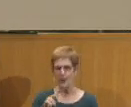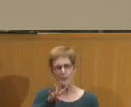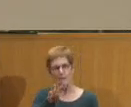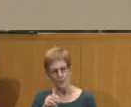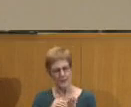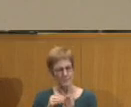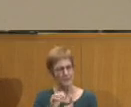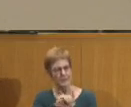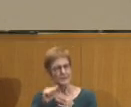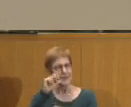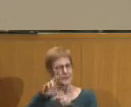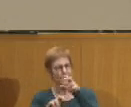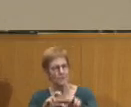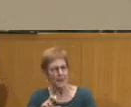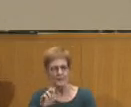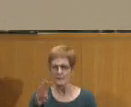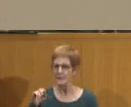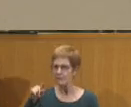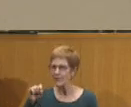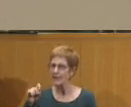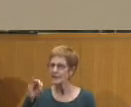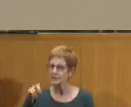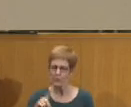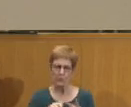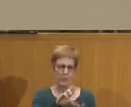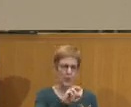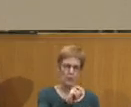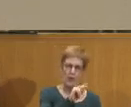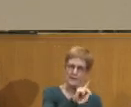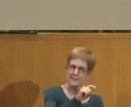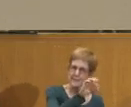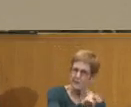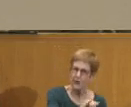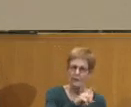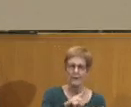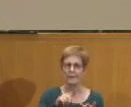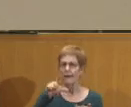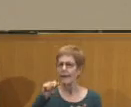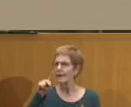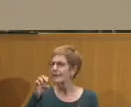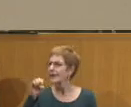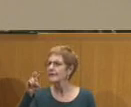and policy changes with the noise ordinance, and as well as adding some strength to our